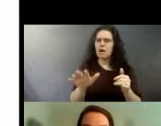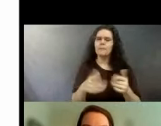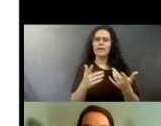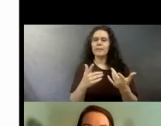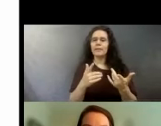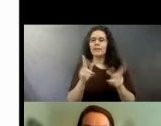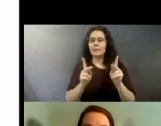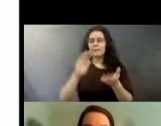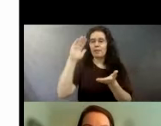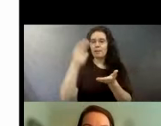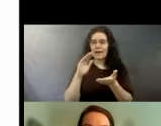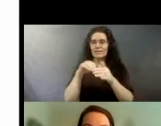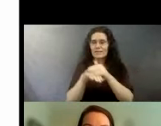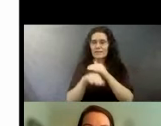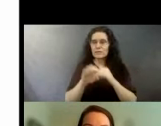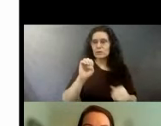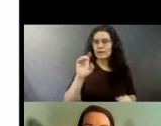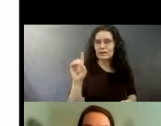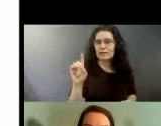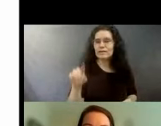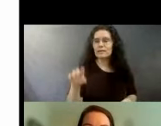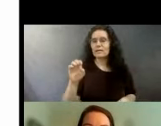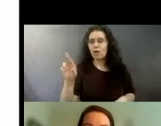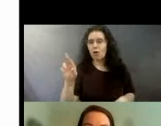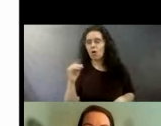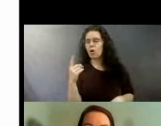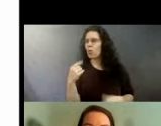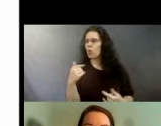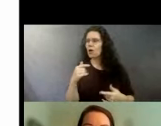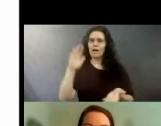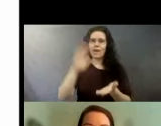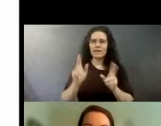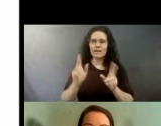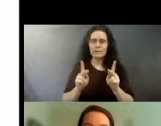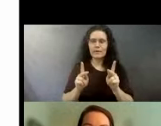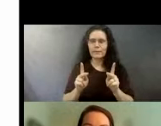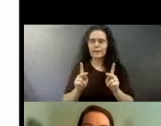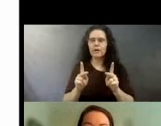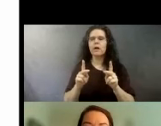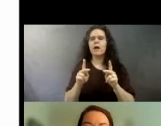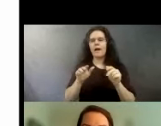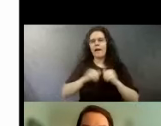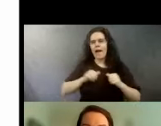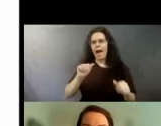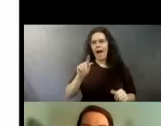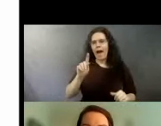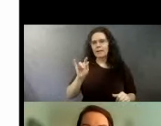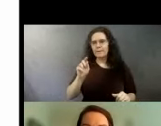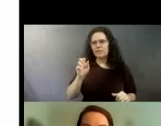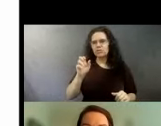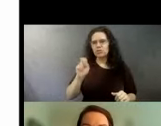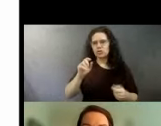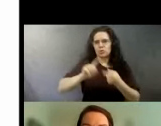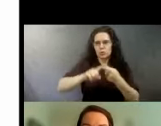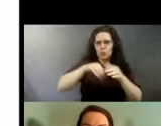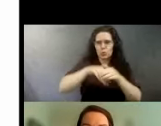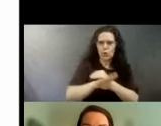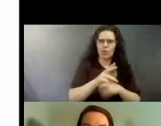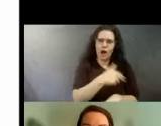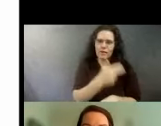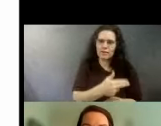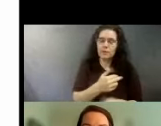and EDs. Or being admitted because perhaps through preventative legal advocacy, they were able to get someone